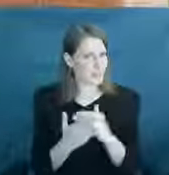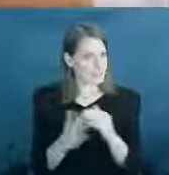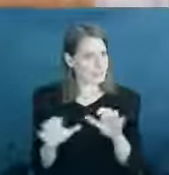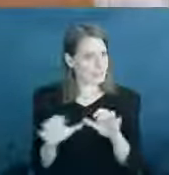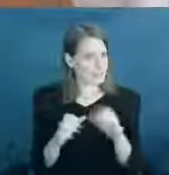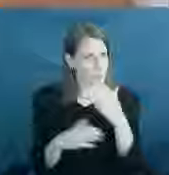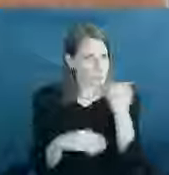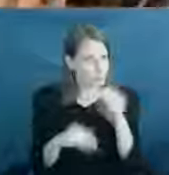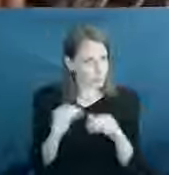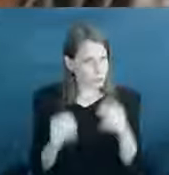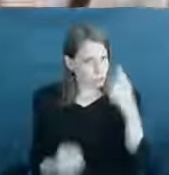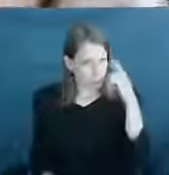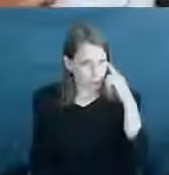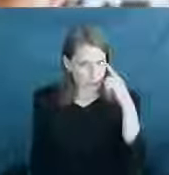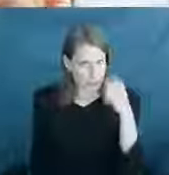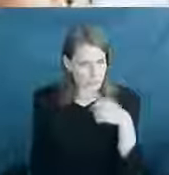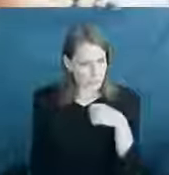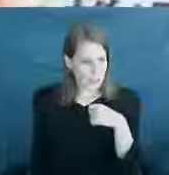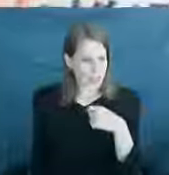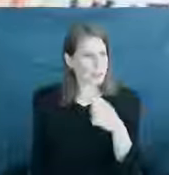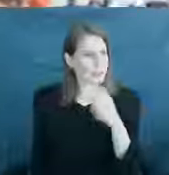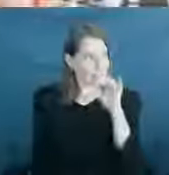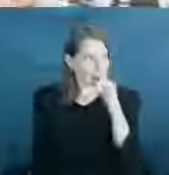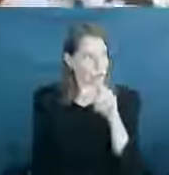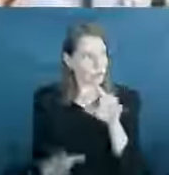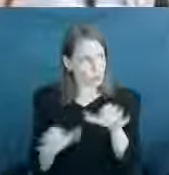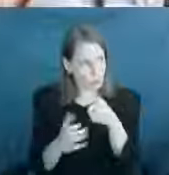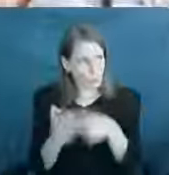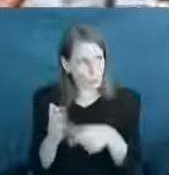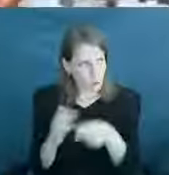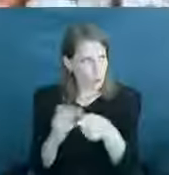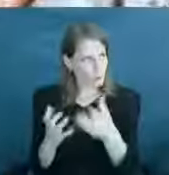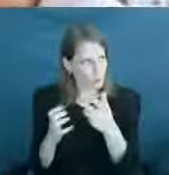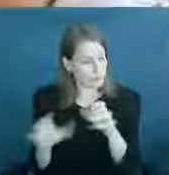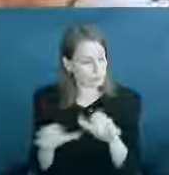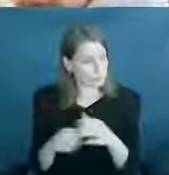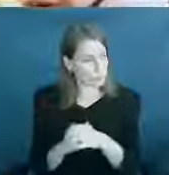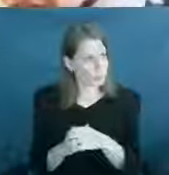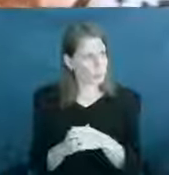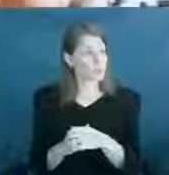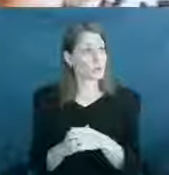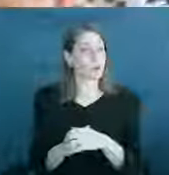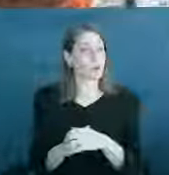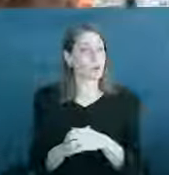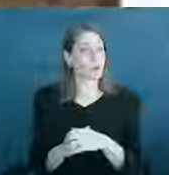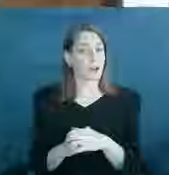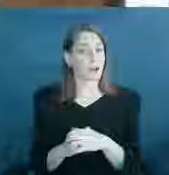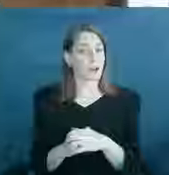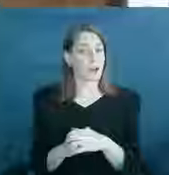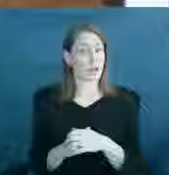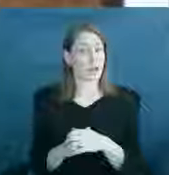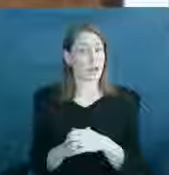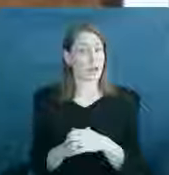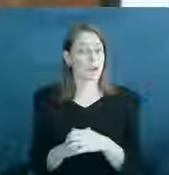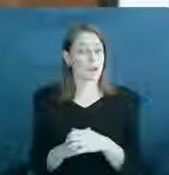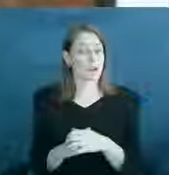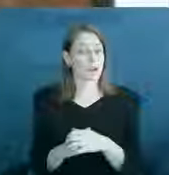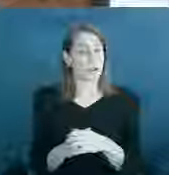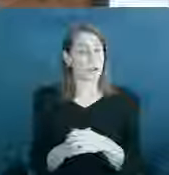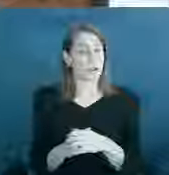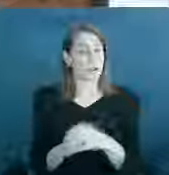I'll lend a hand with it. I think this lesson is going much, much better than you think it is. 90% of the kids are doing the work that you want